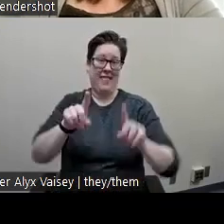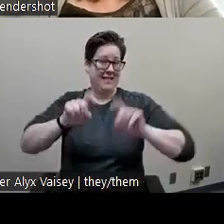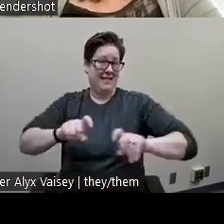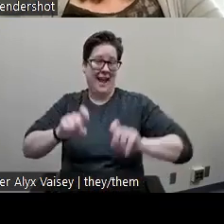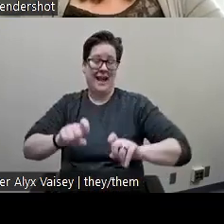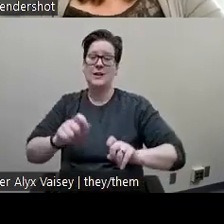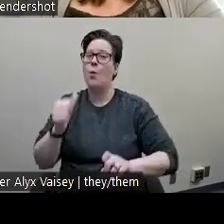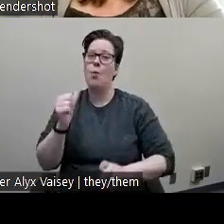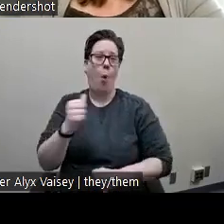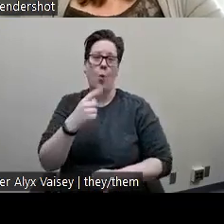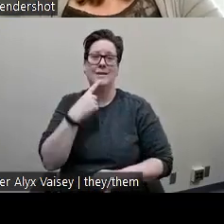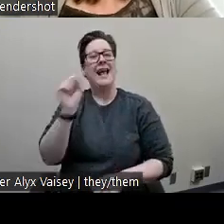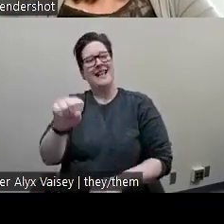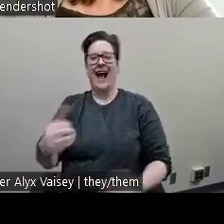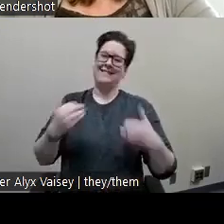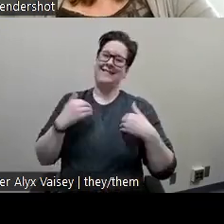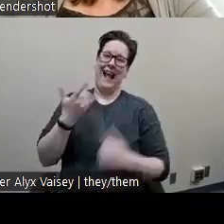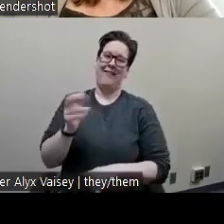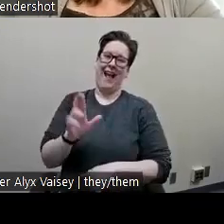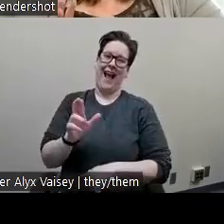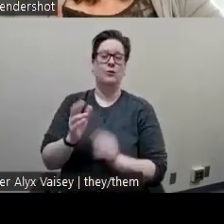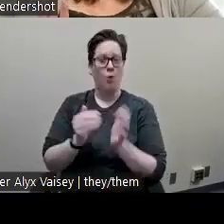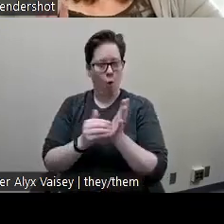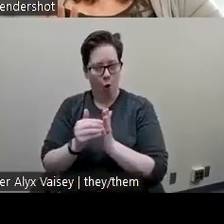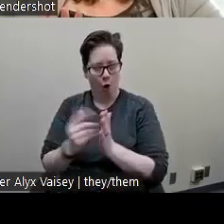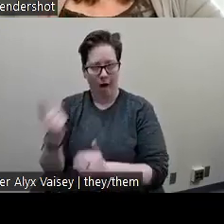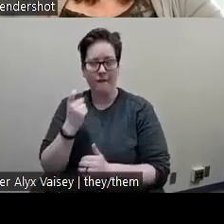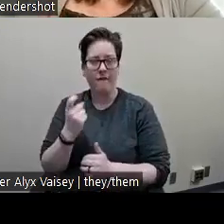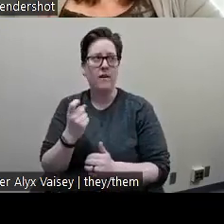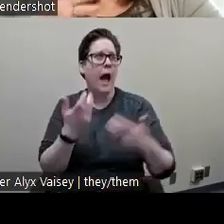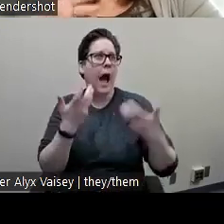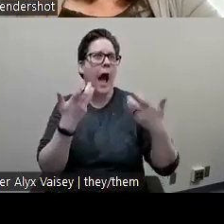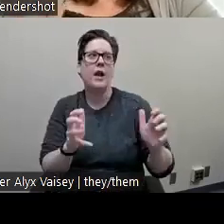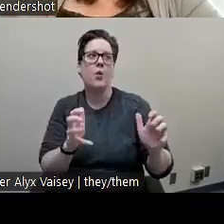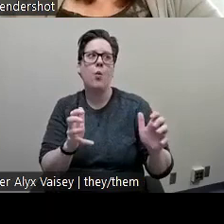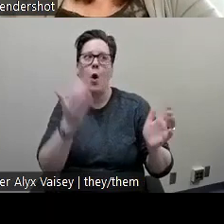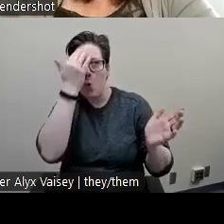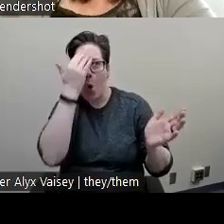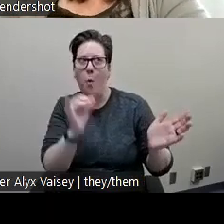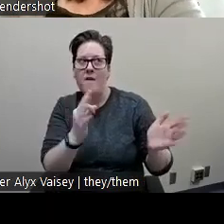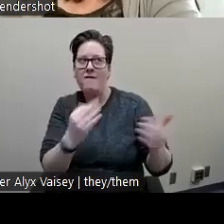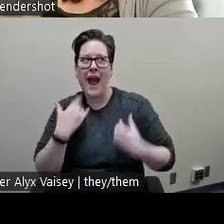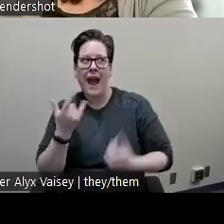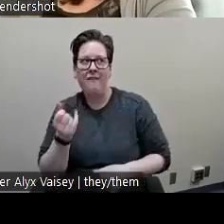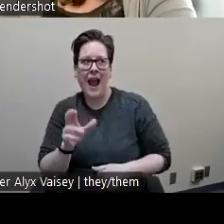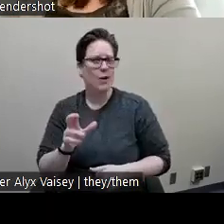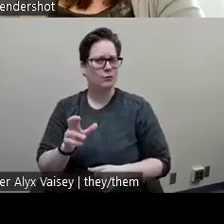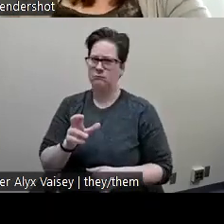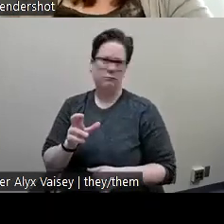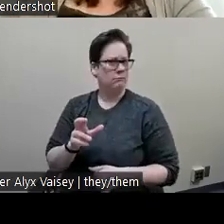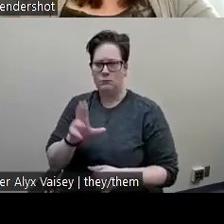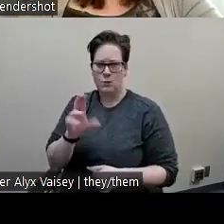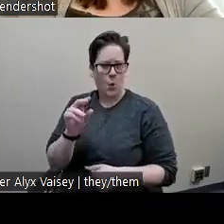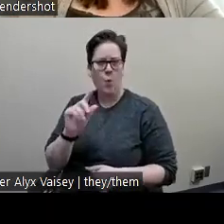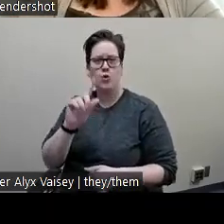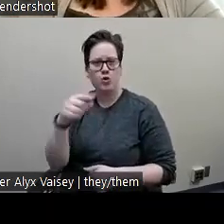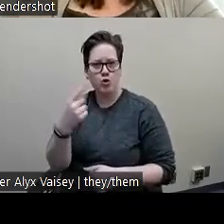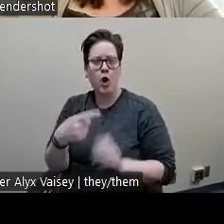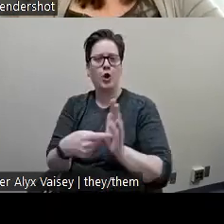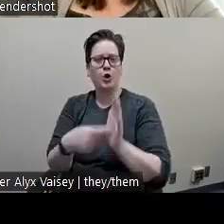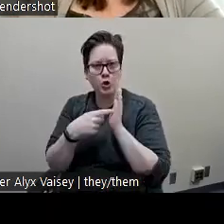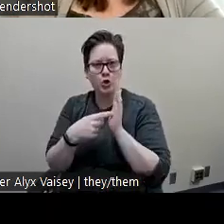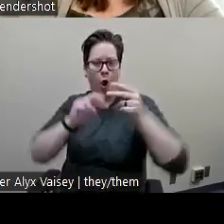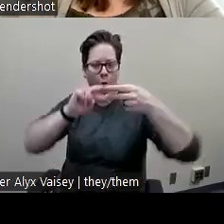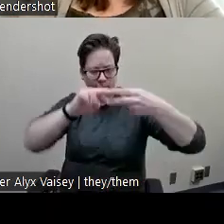us that you have cancer. So that's one question we get is, I don't want to find out I have cancer. This isn't going to tell us you have cancer. It's only going to tell us about